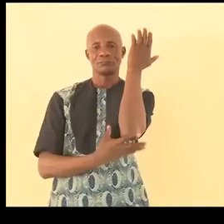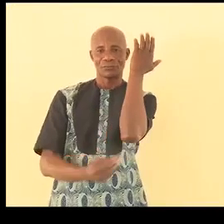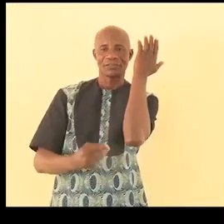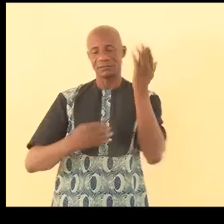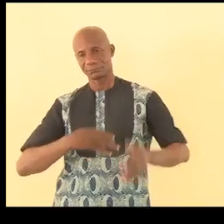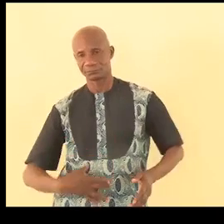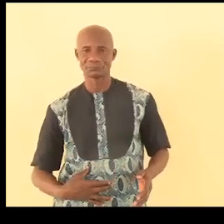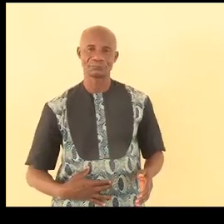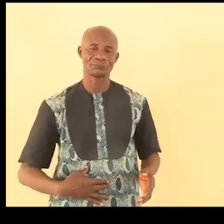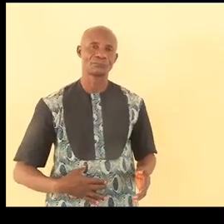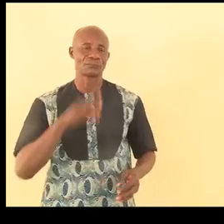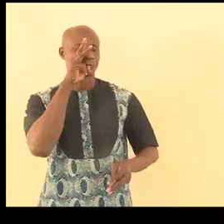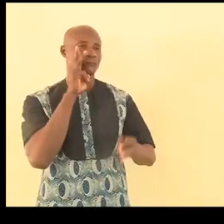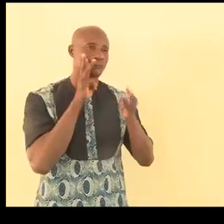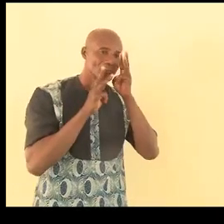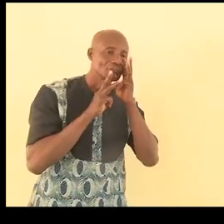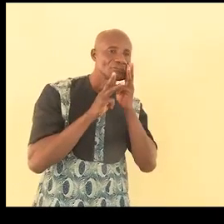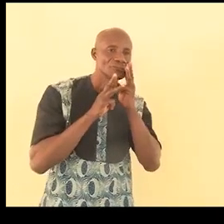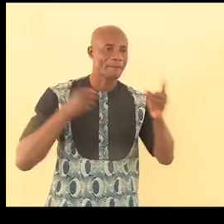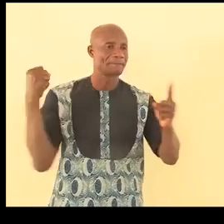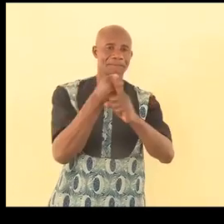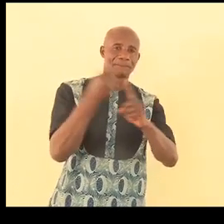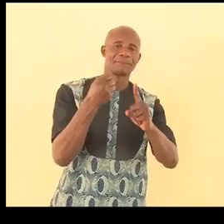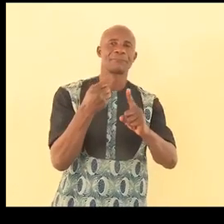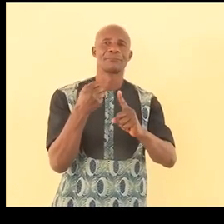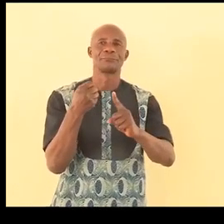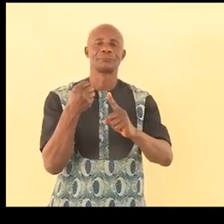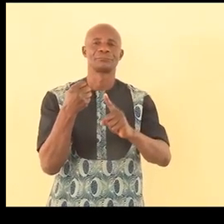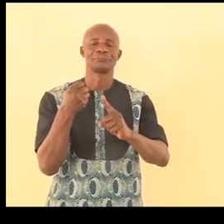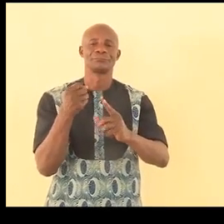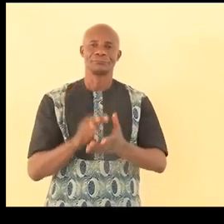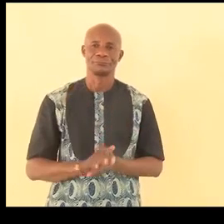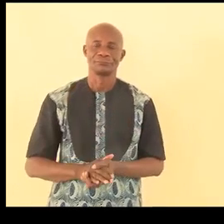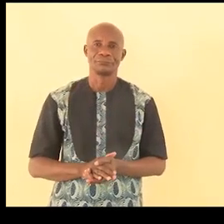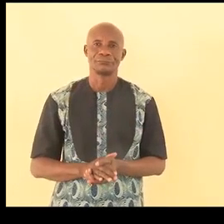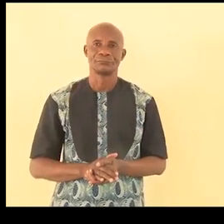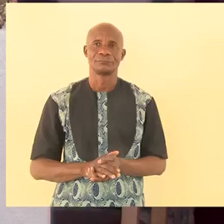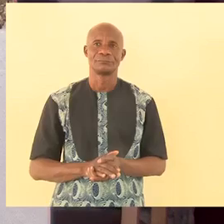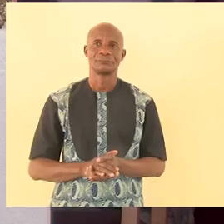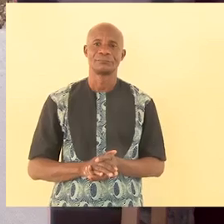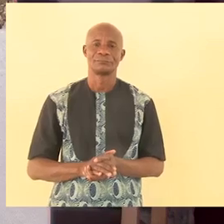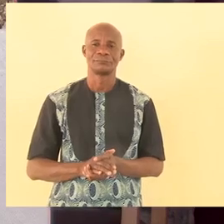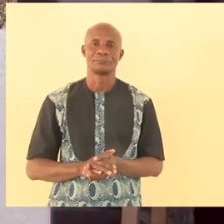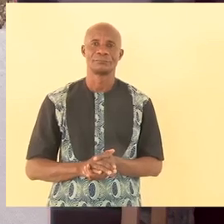Poverty, hunger, mourning, and persecution for the sake of the kingdom.